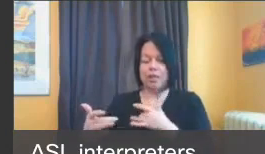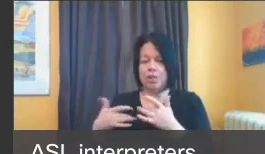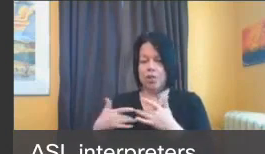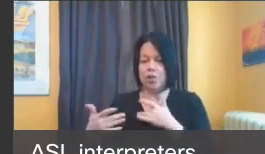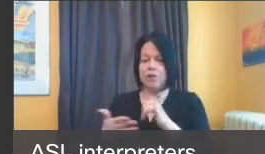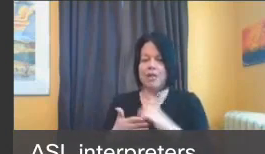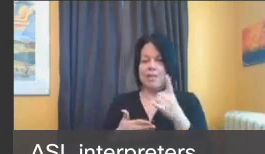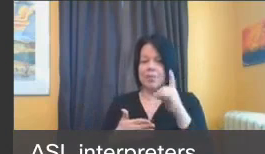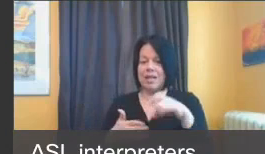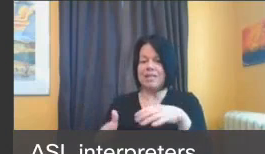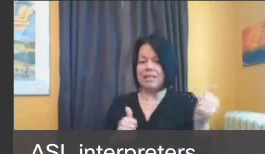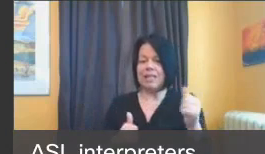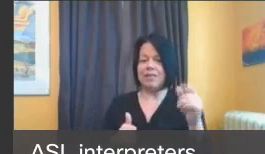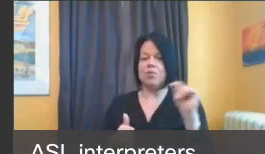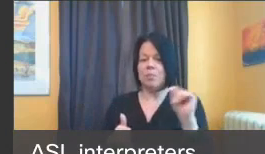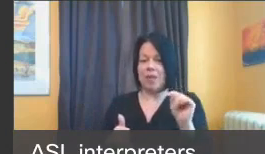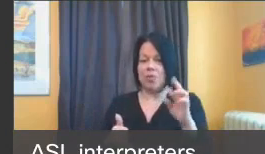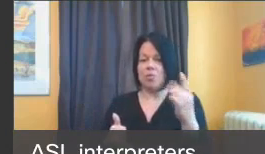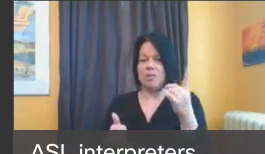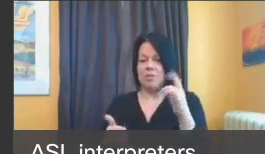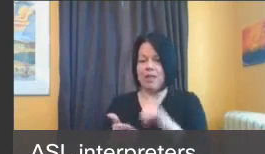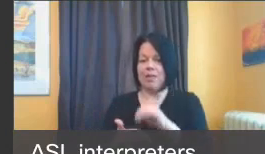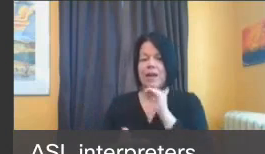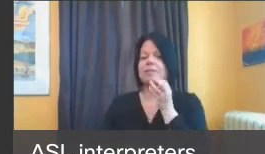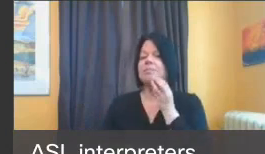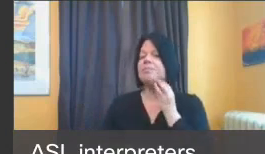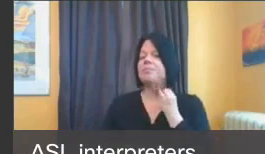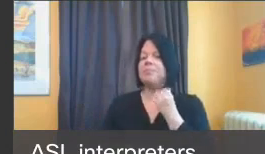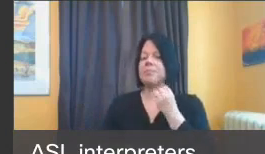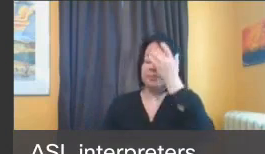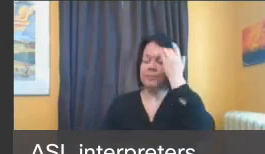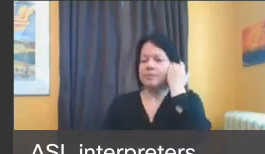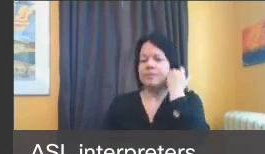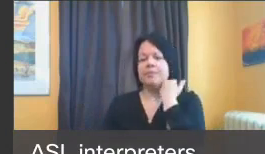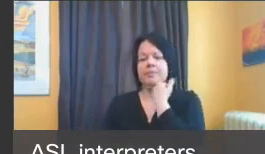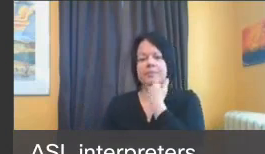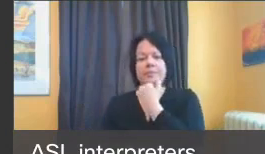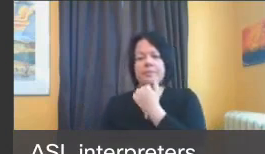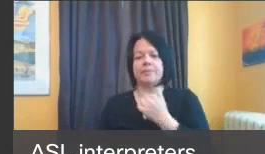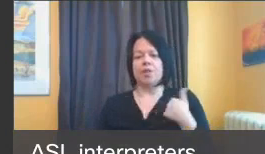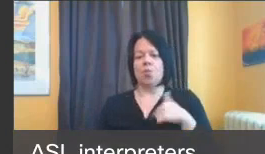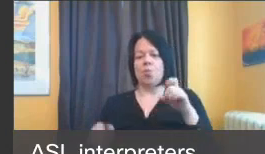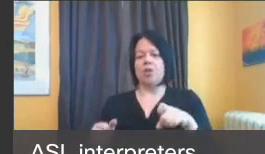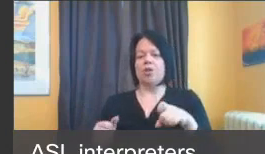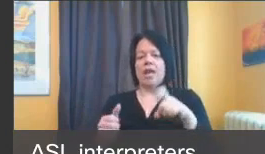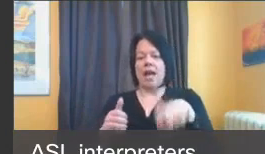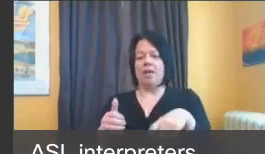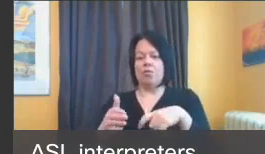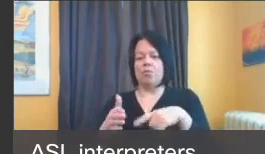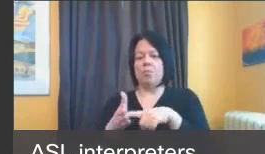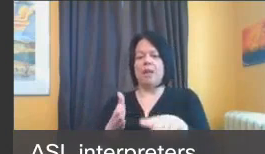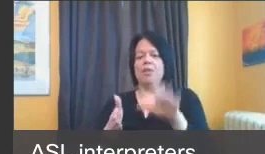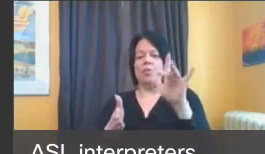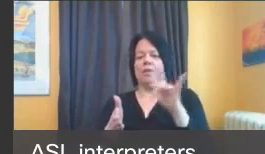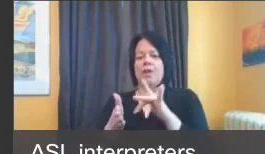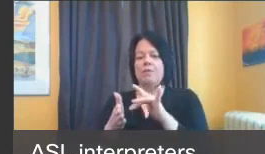might have to step away and use the restroom briefly or something like that. that we could end up having to pay that fine. So we have to do